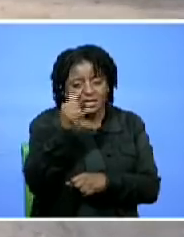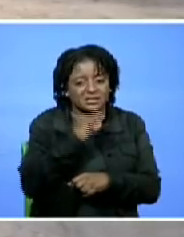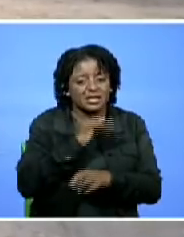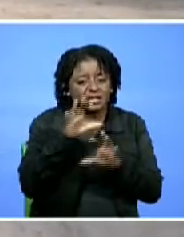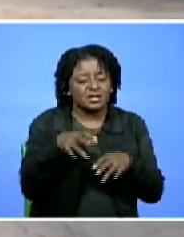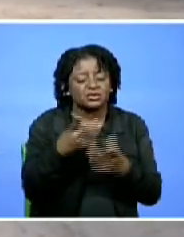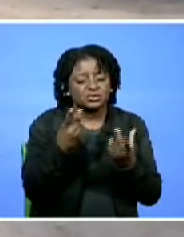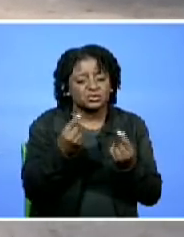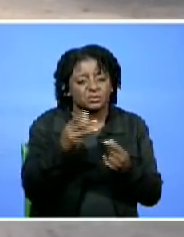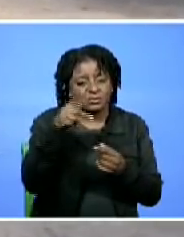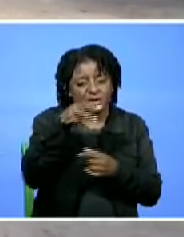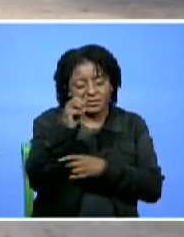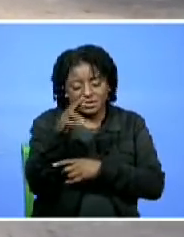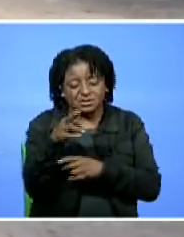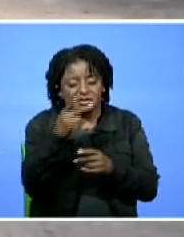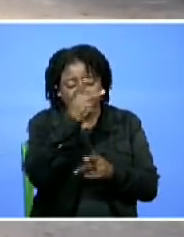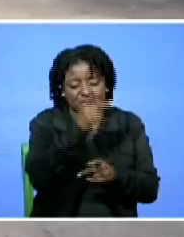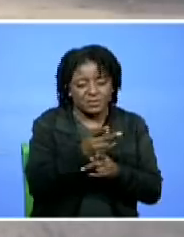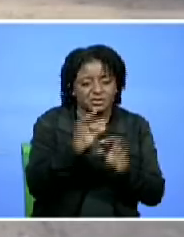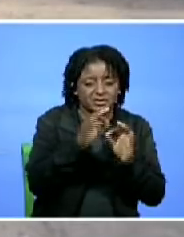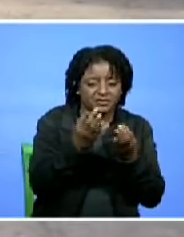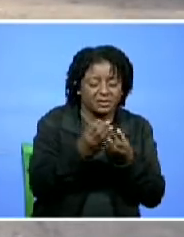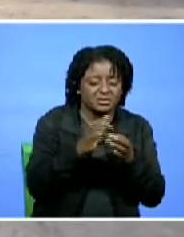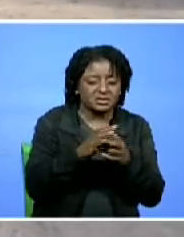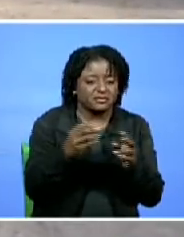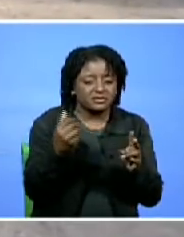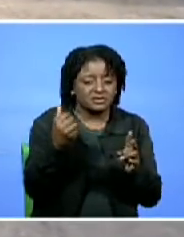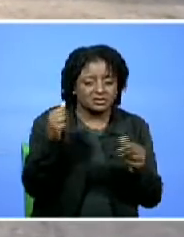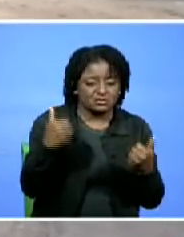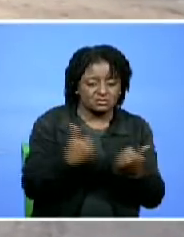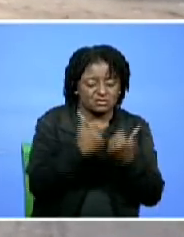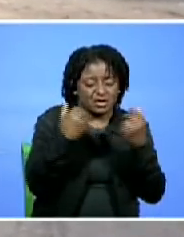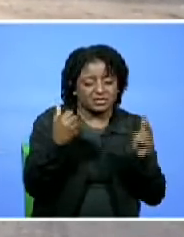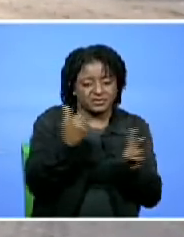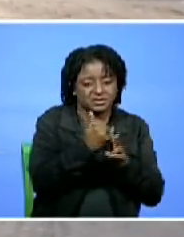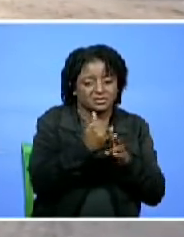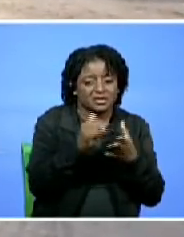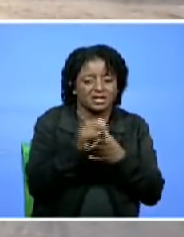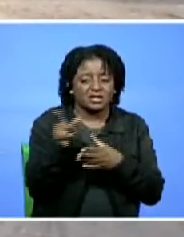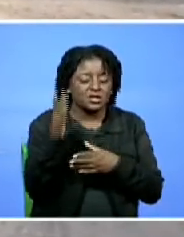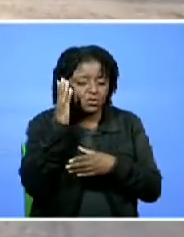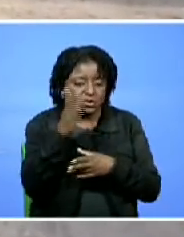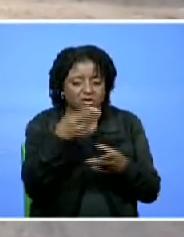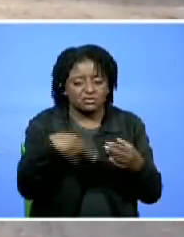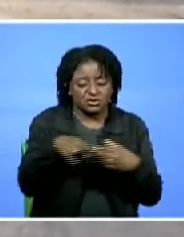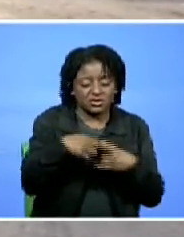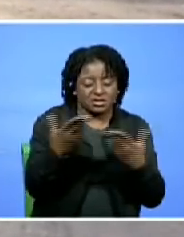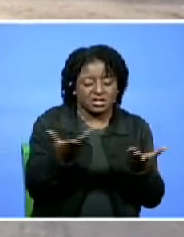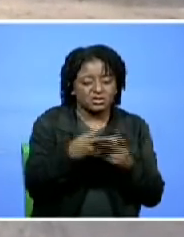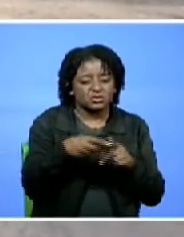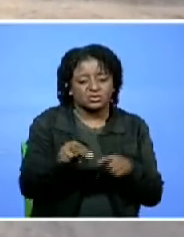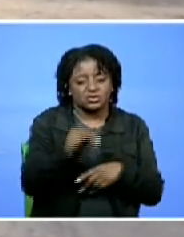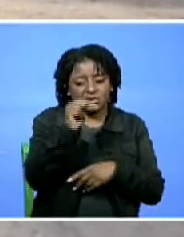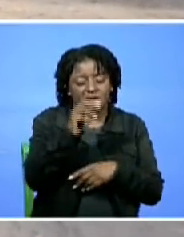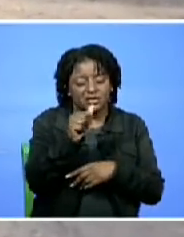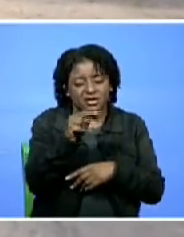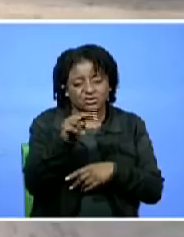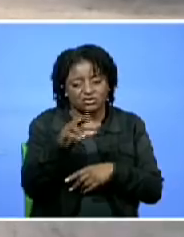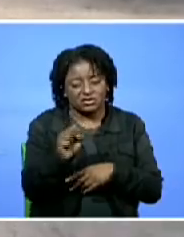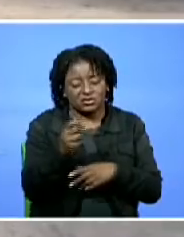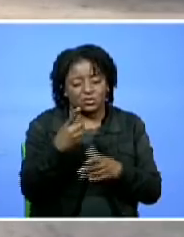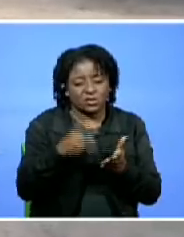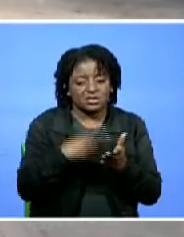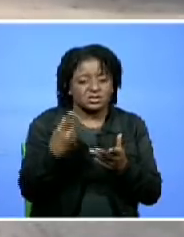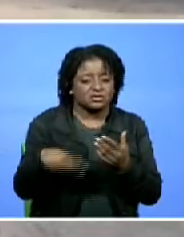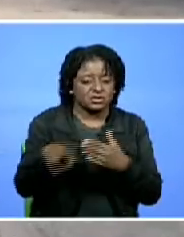The Prime Minister promised the families of the crash victims that he will return here to North Andros once he returns to the Bahamas from his trip to Texas